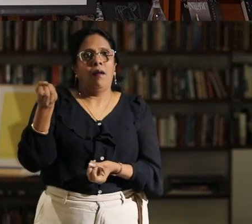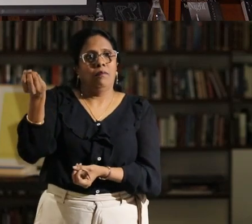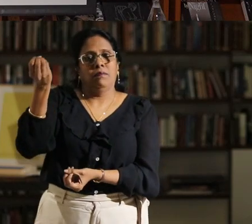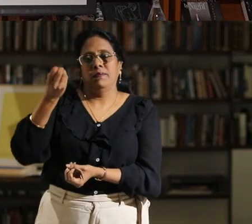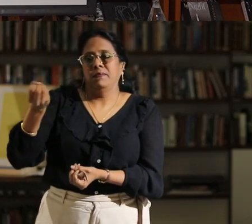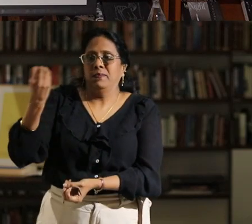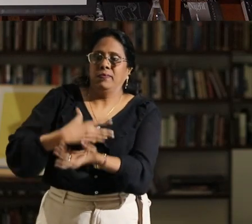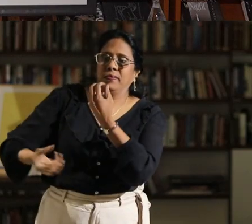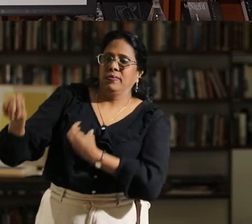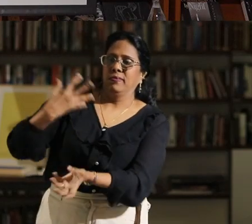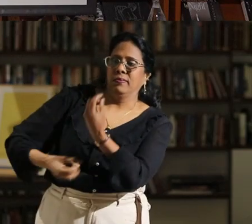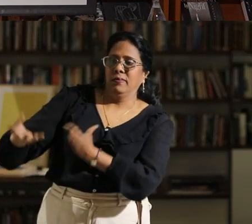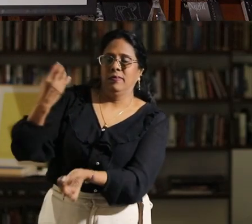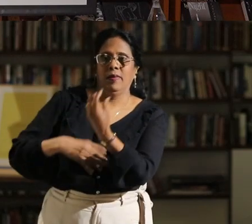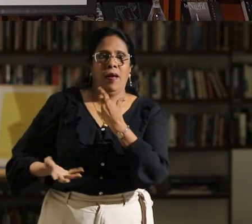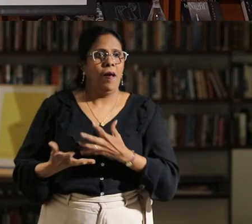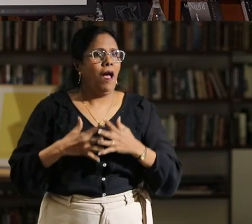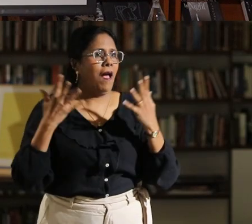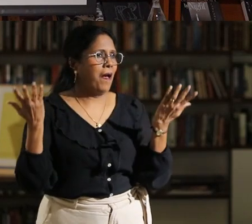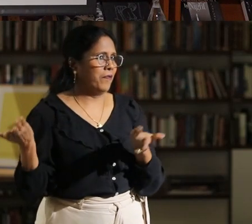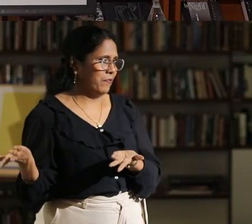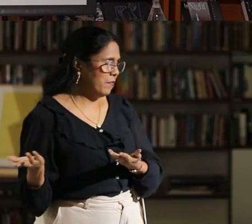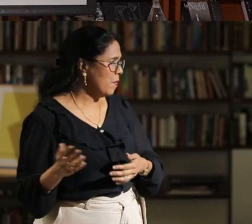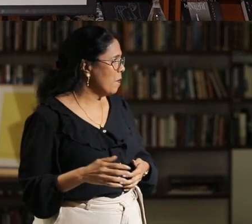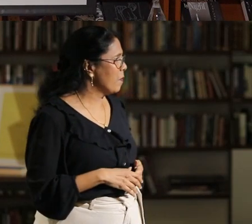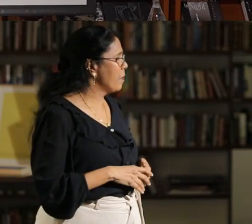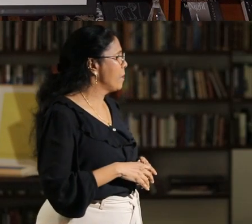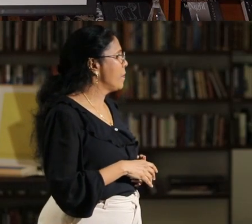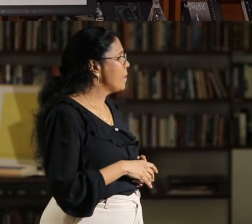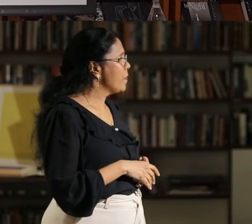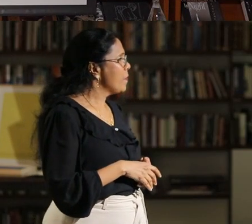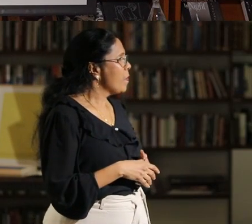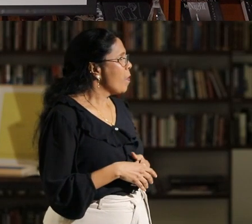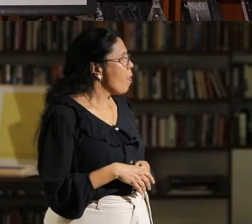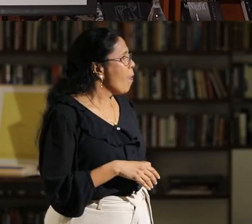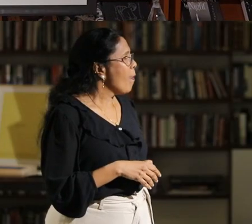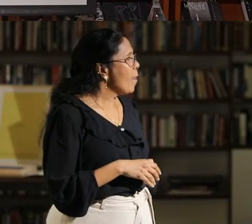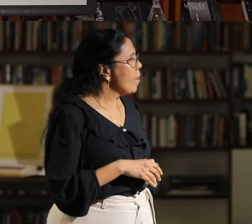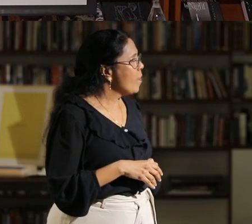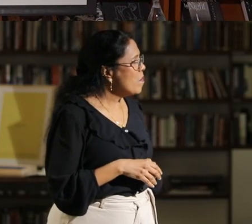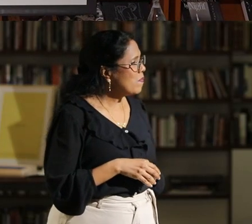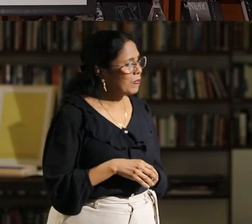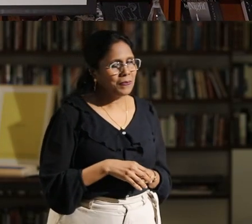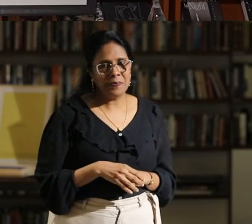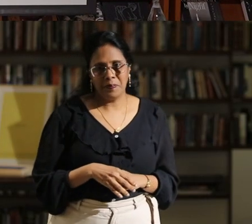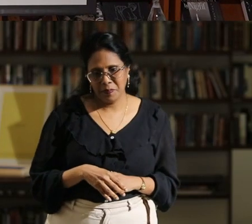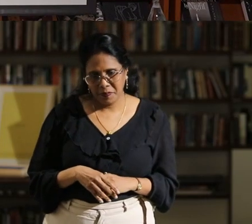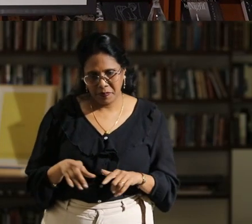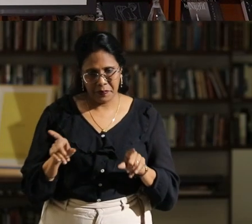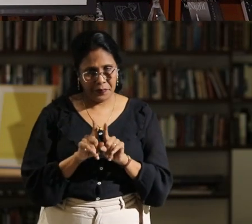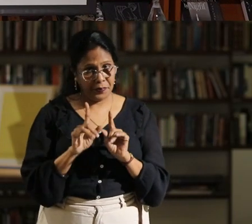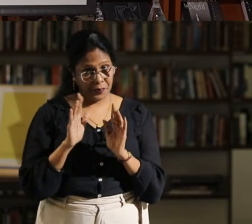of information.